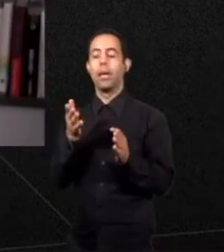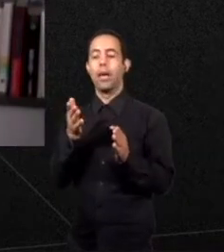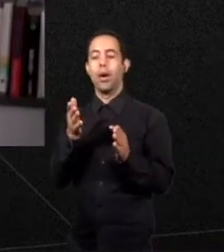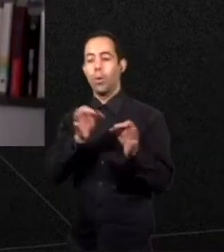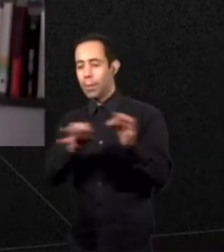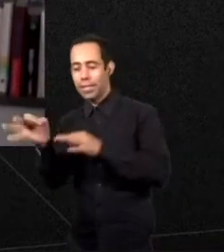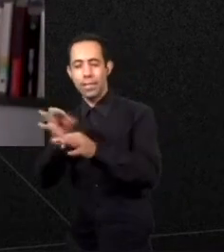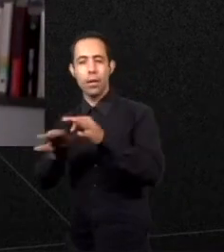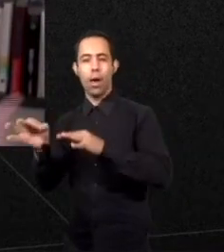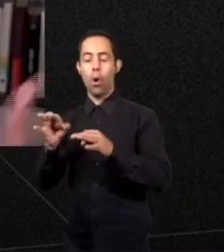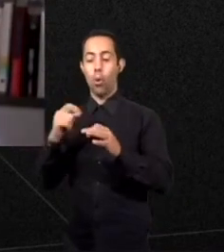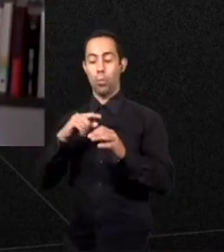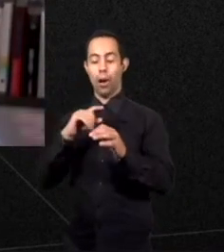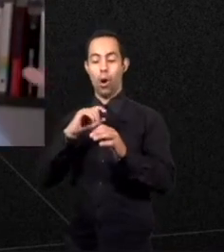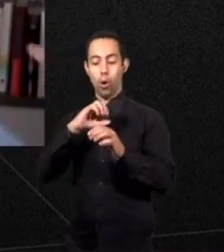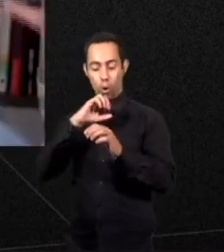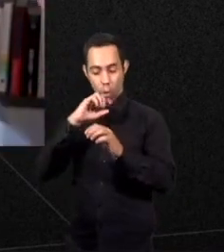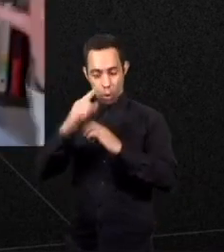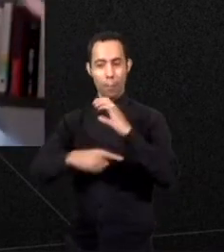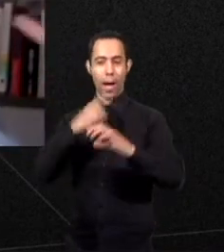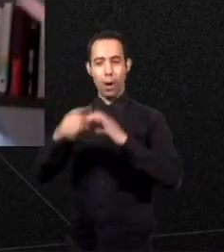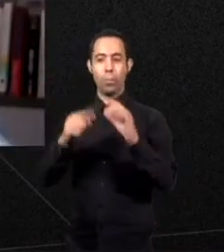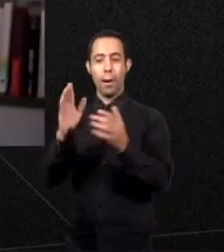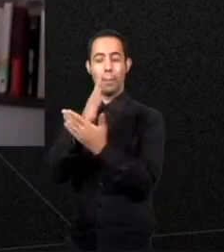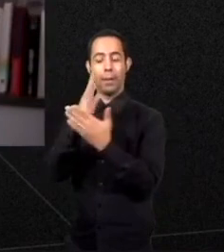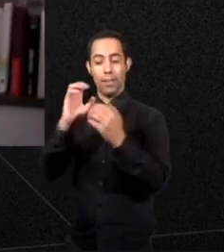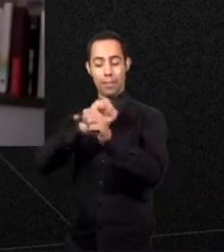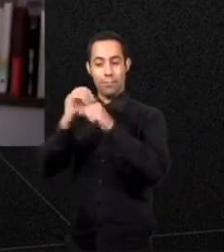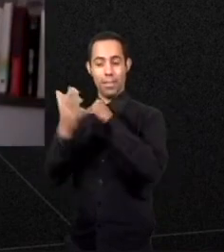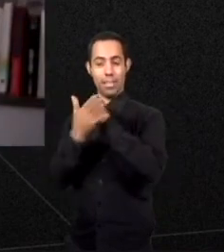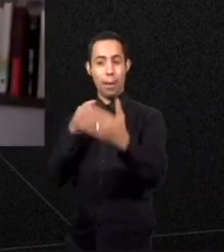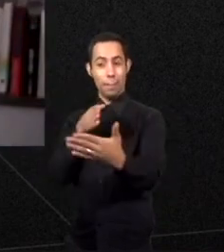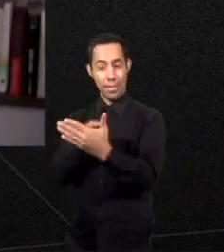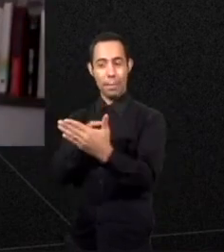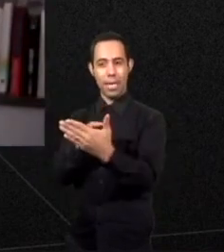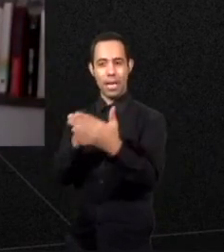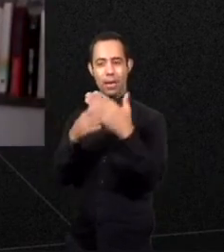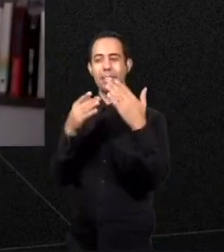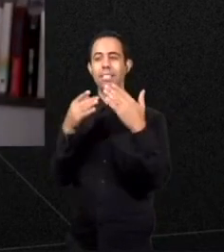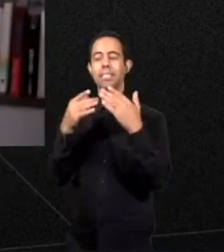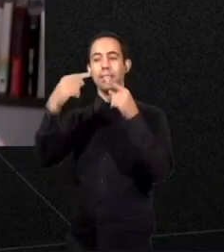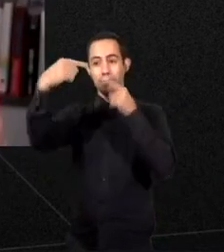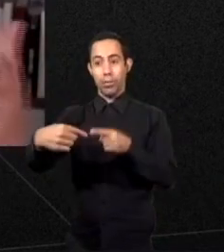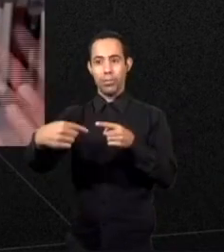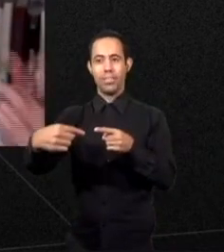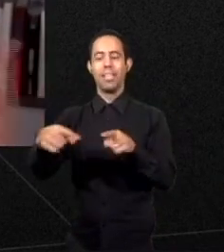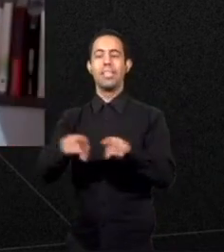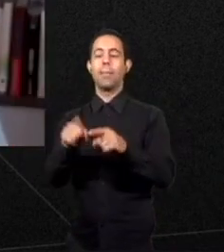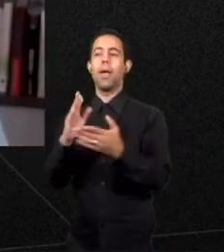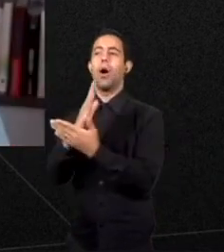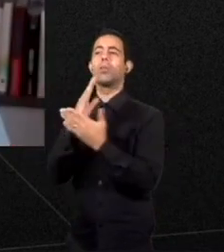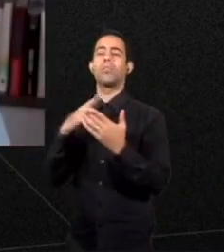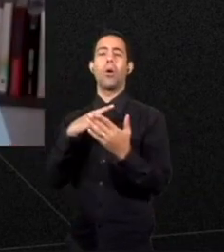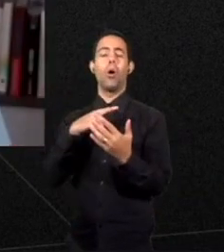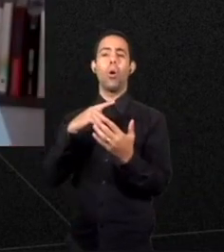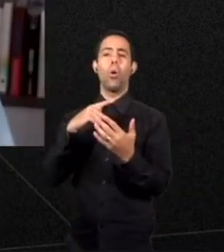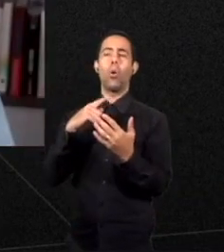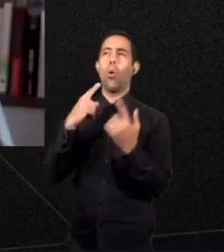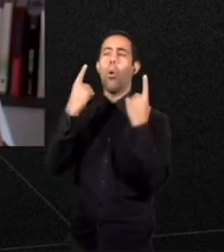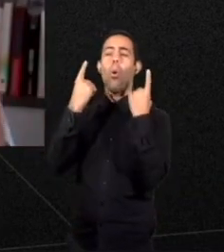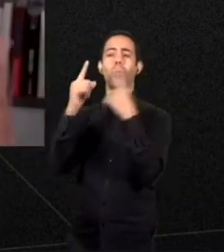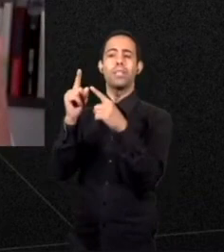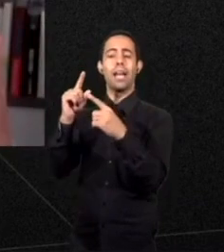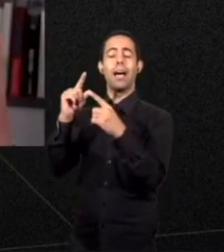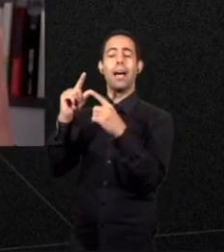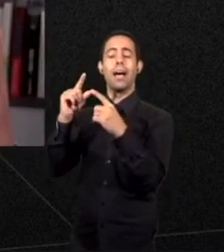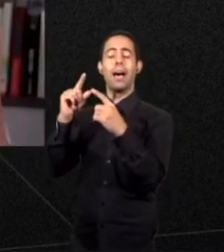pandemic, then we don't. How much chance do we really have against climate change? So I